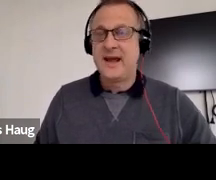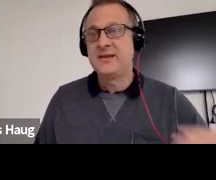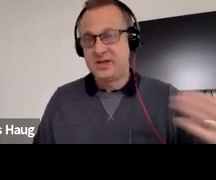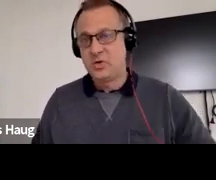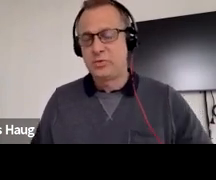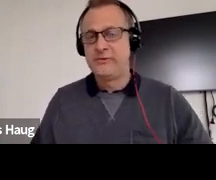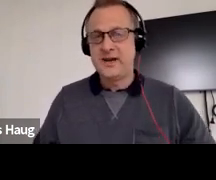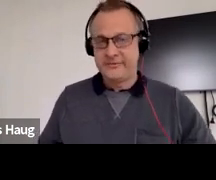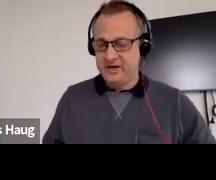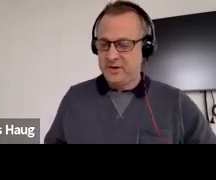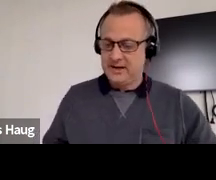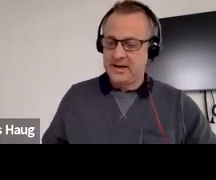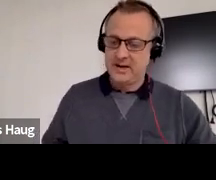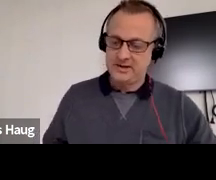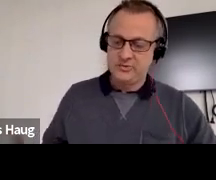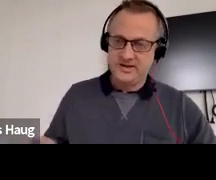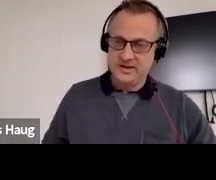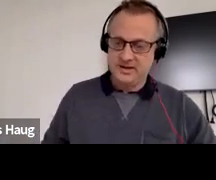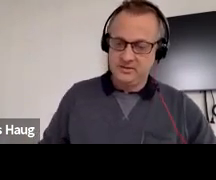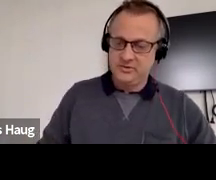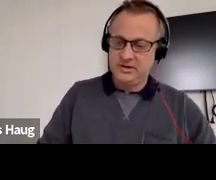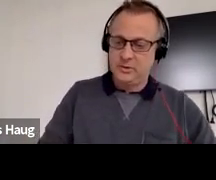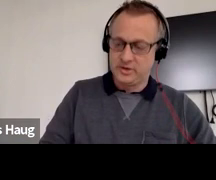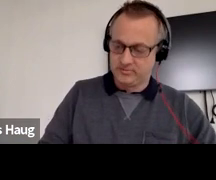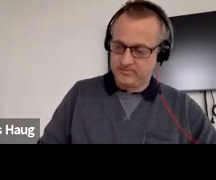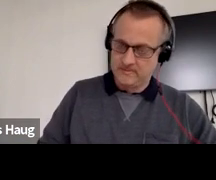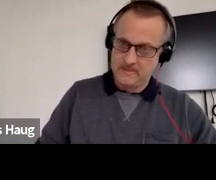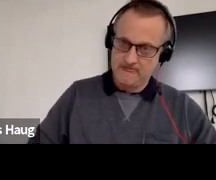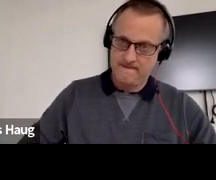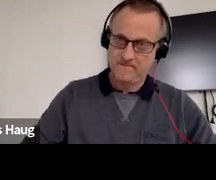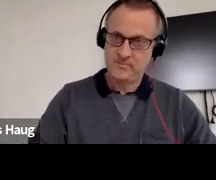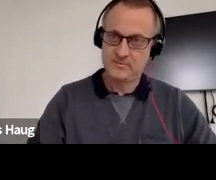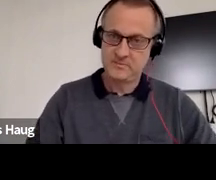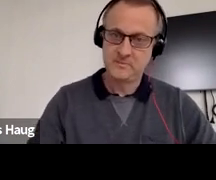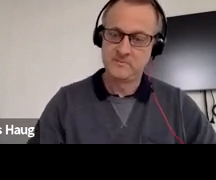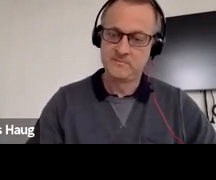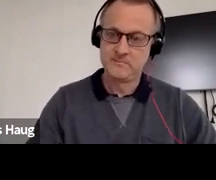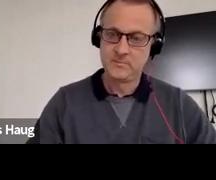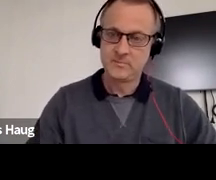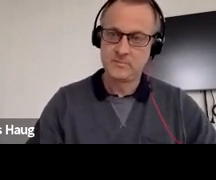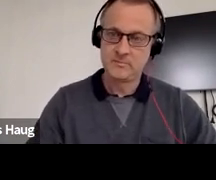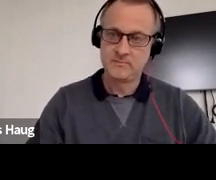And at the end, it should provide feedback to the learner.